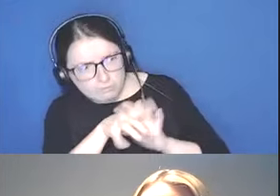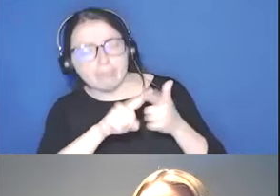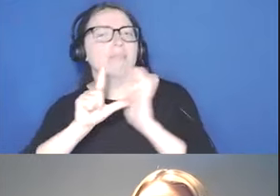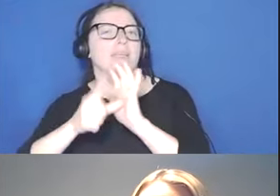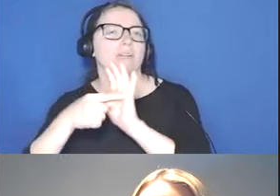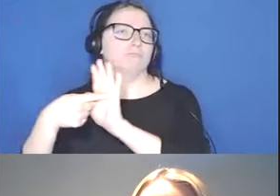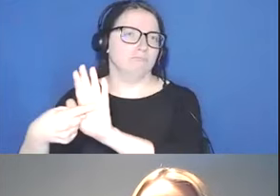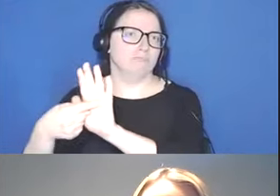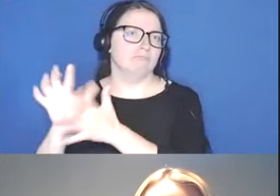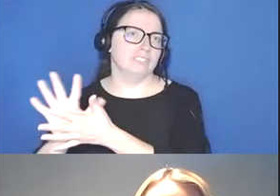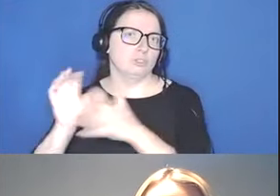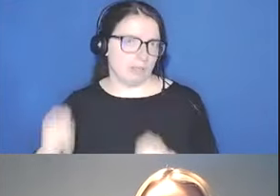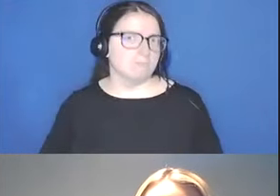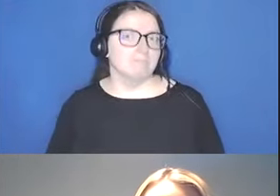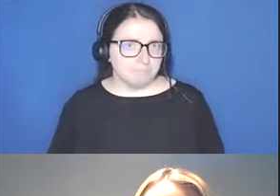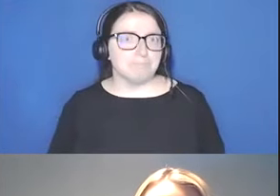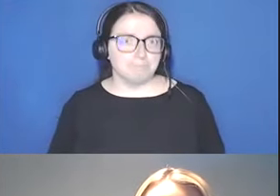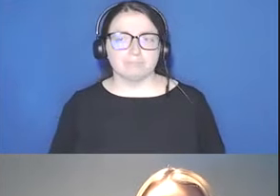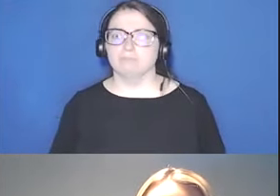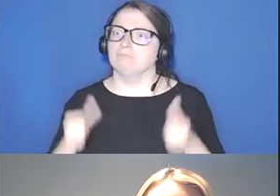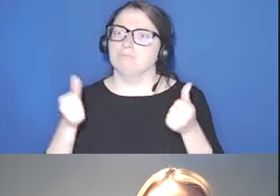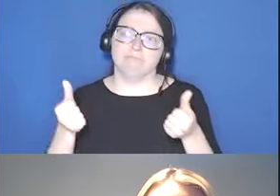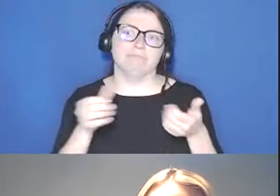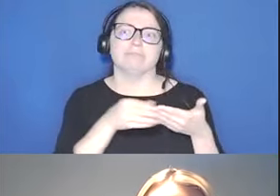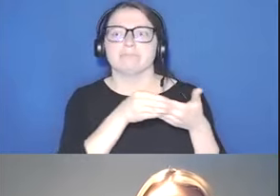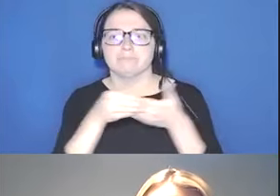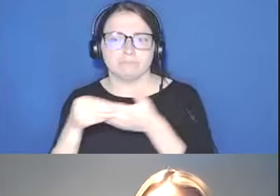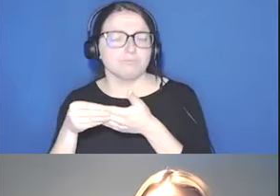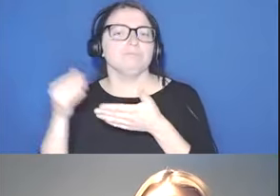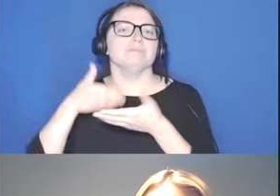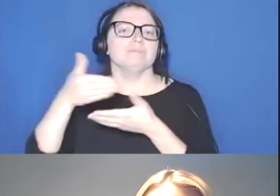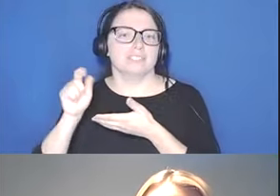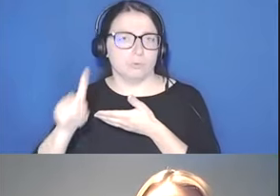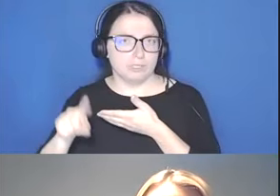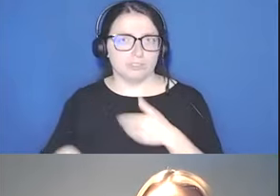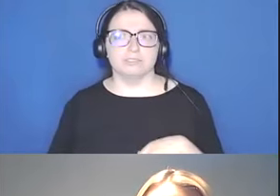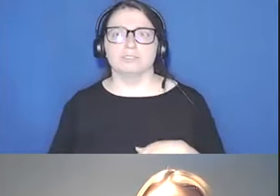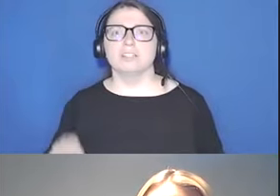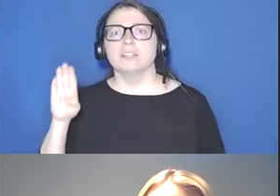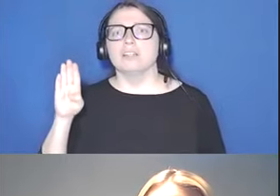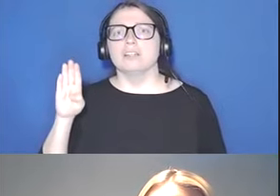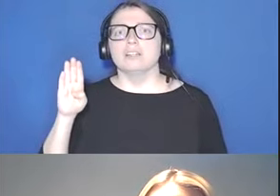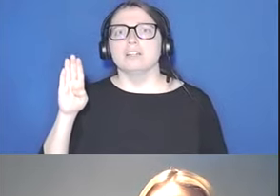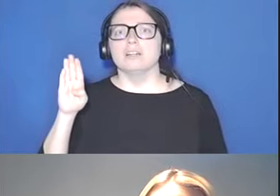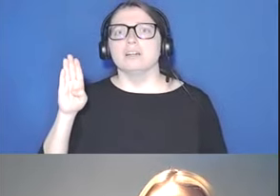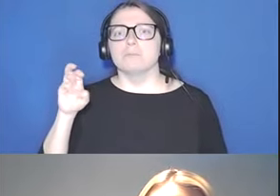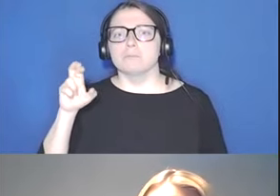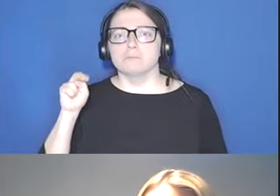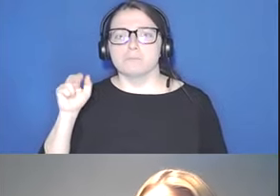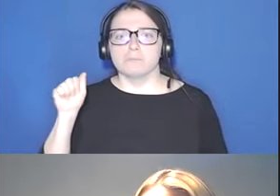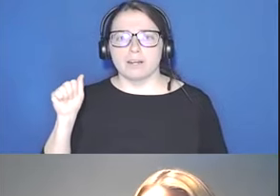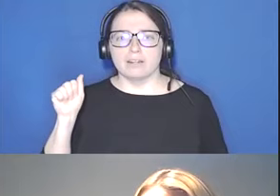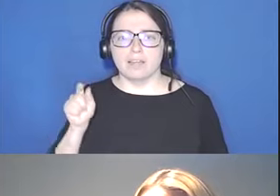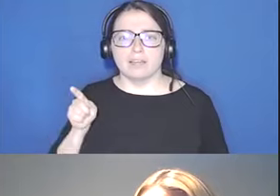Thanks so much, Brenna. That's a great segue into our next question. And Brenna, you might start us off in terms